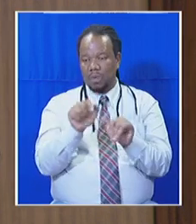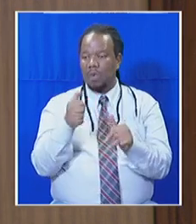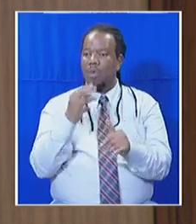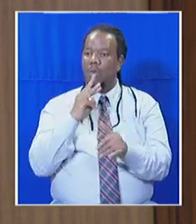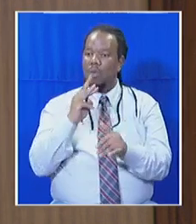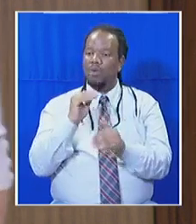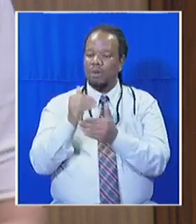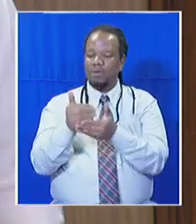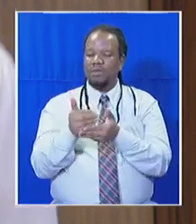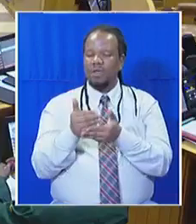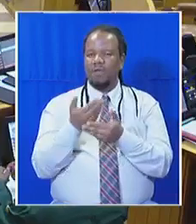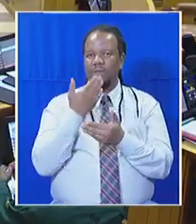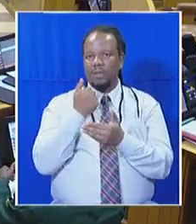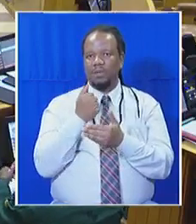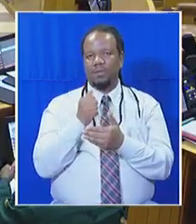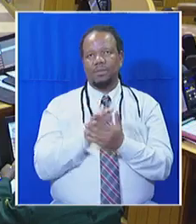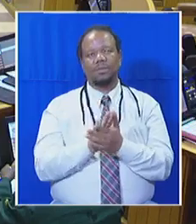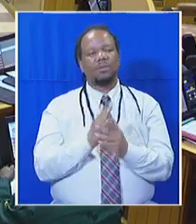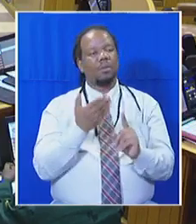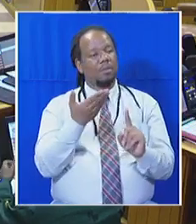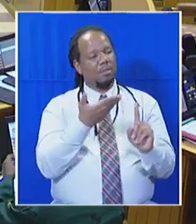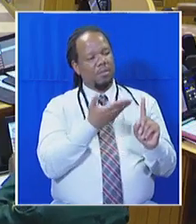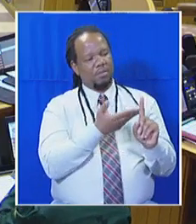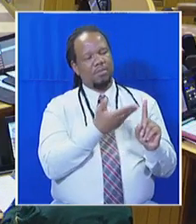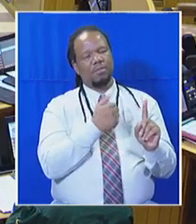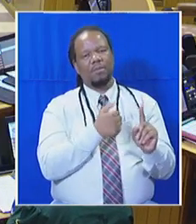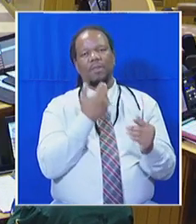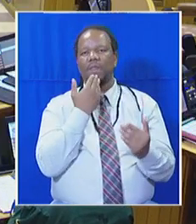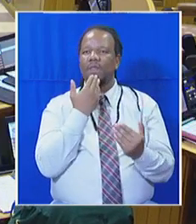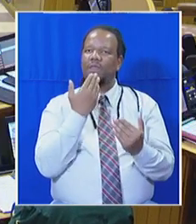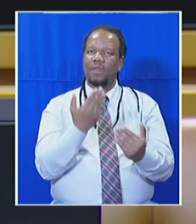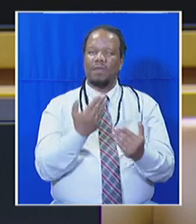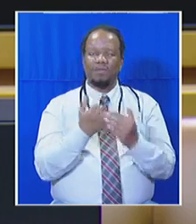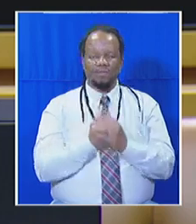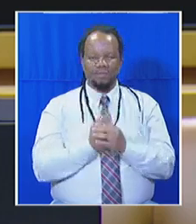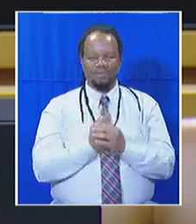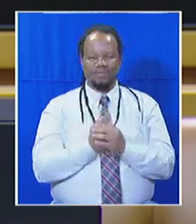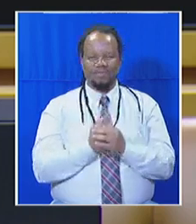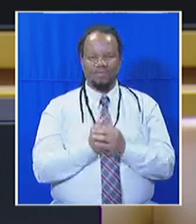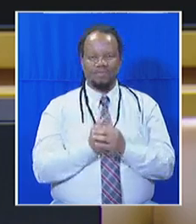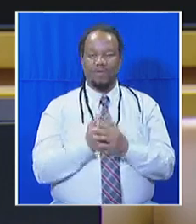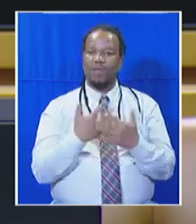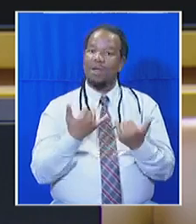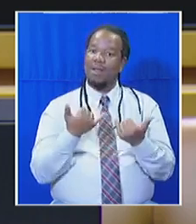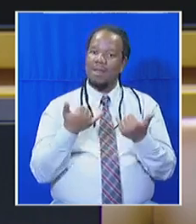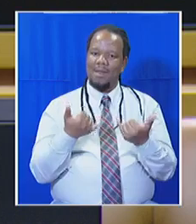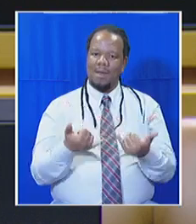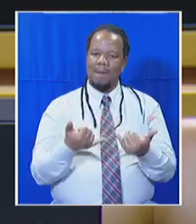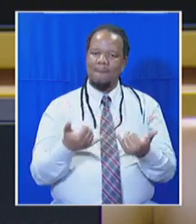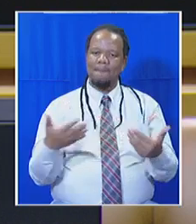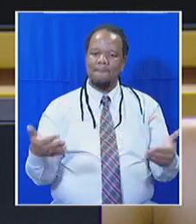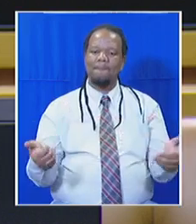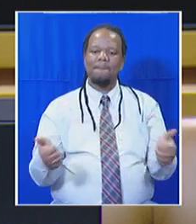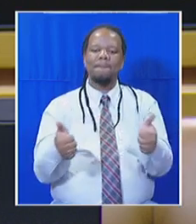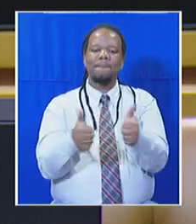you. Honourable Minister. Thank you very much. Already, there is a partnership that is